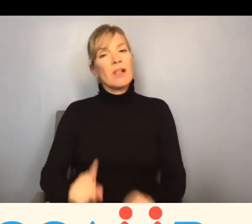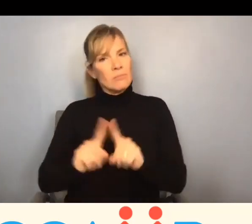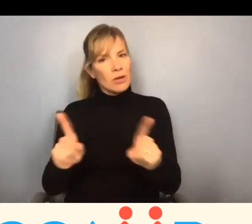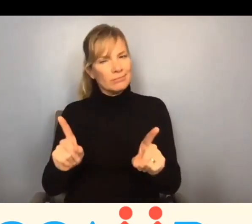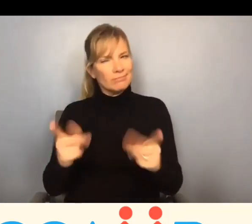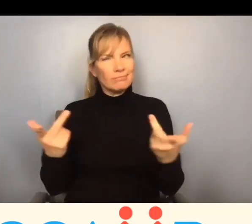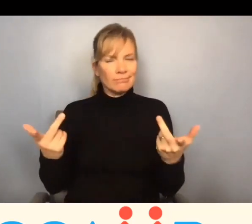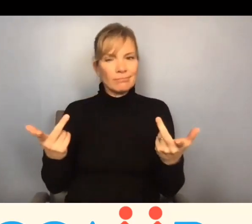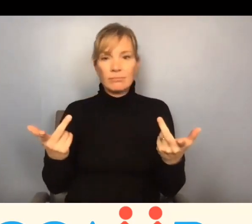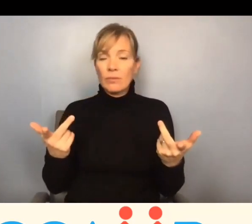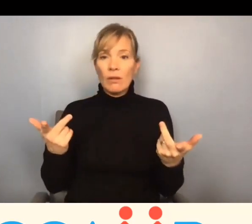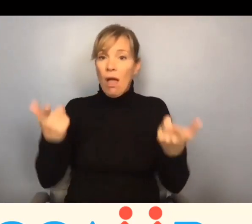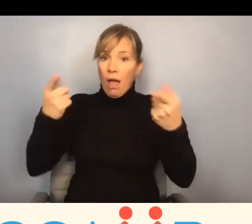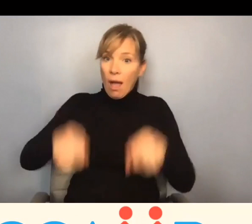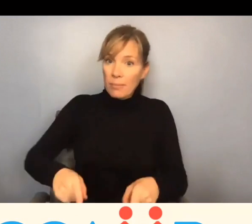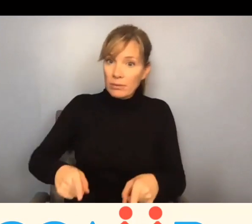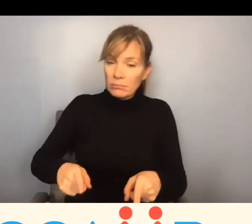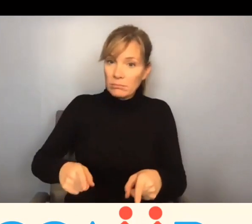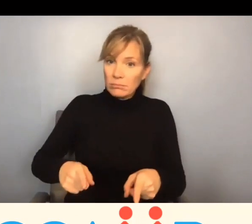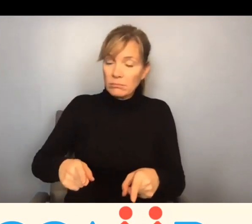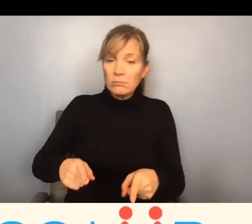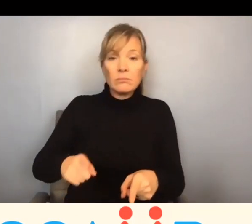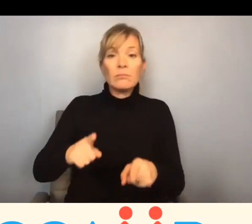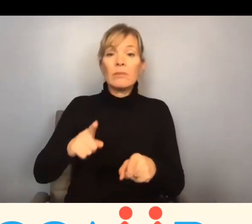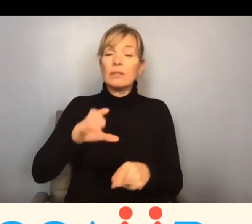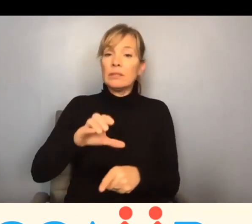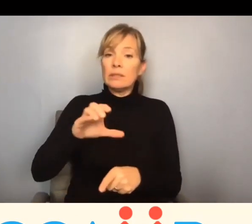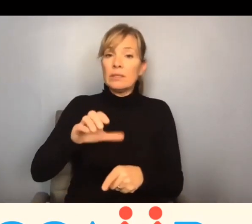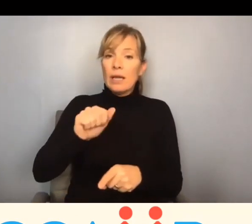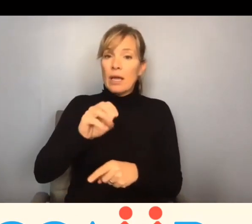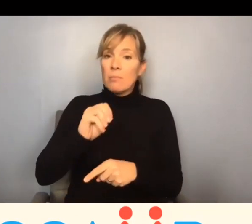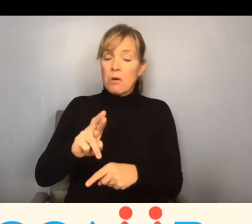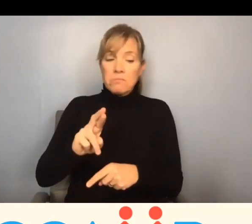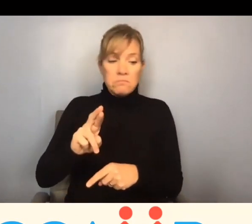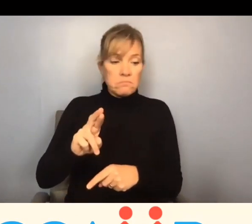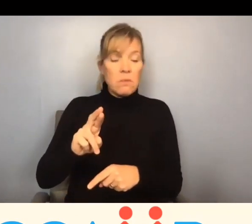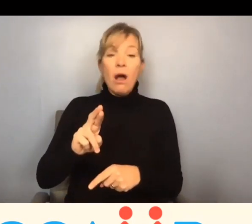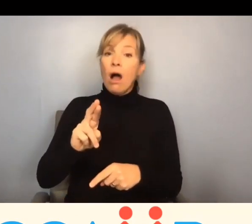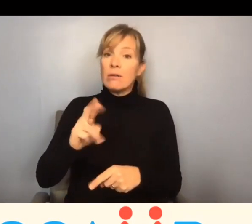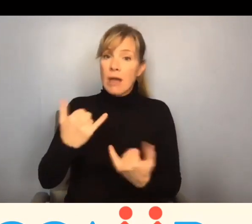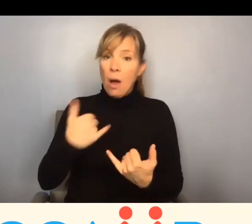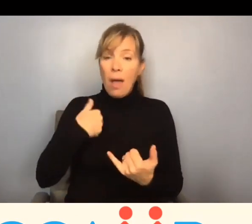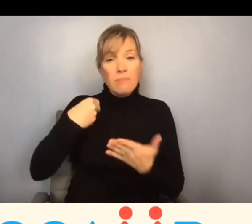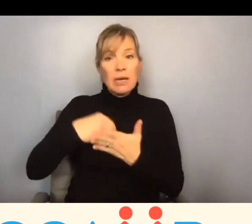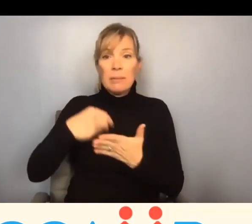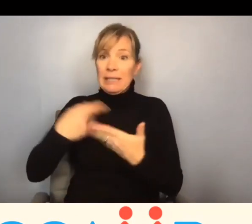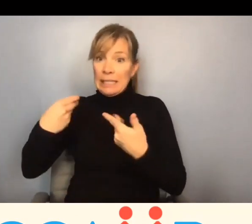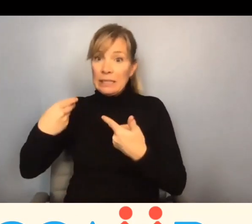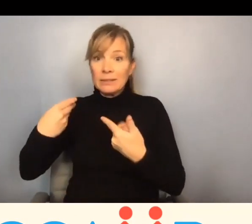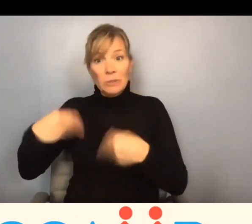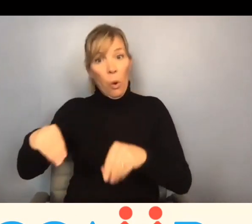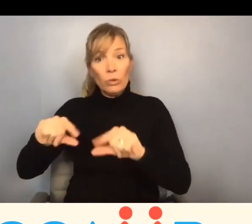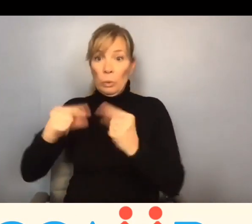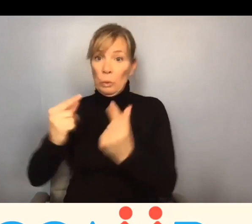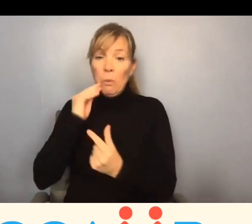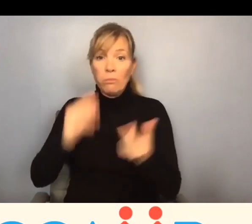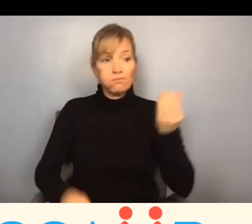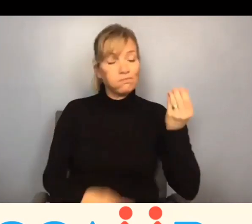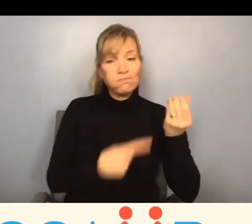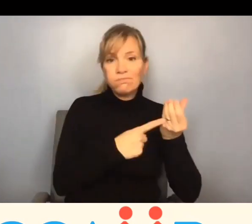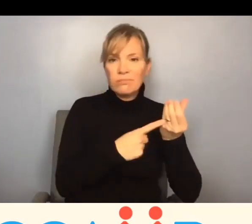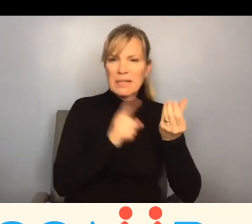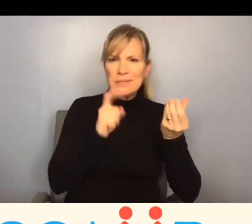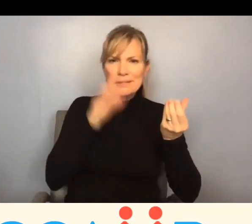that resulted in is that the organization CCAMR having some money from the sale of the group home that we need to make